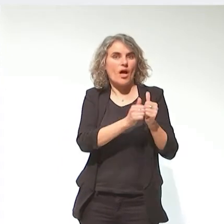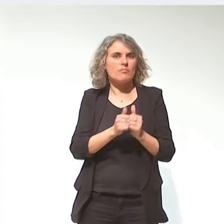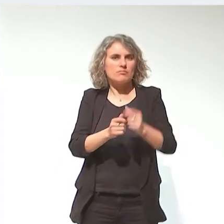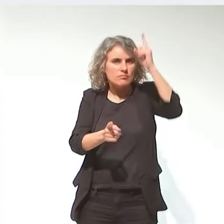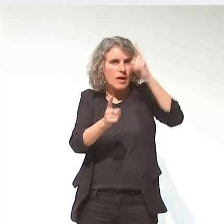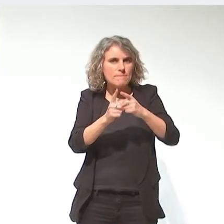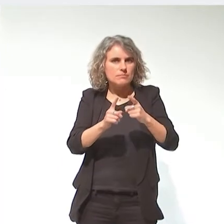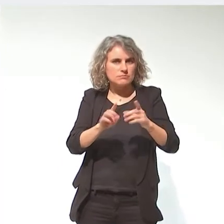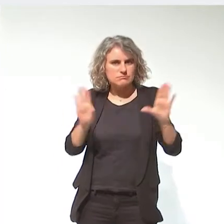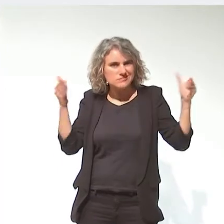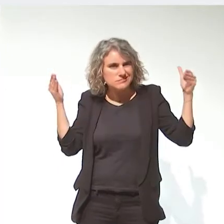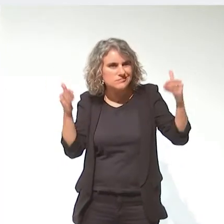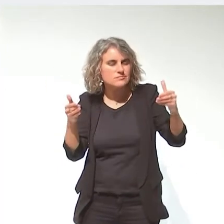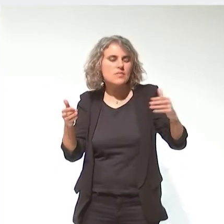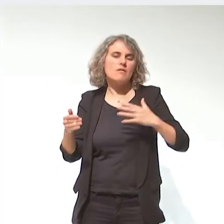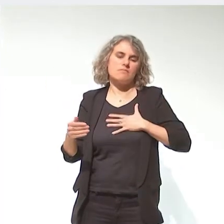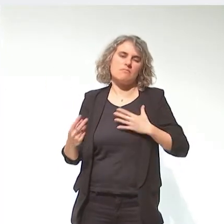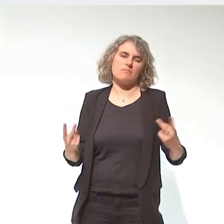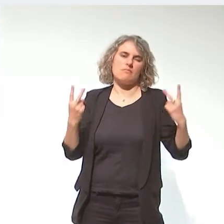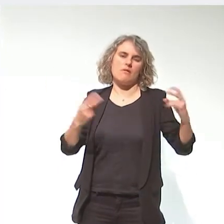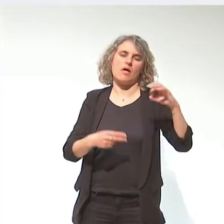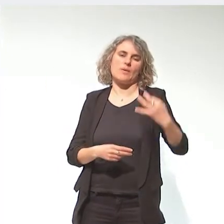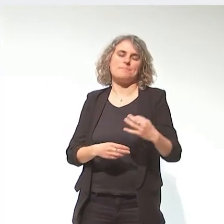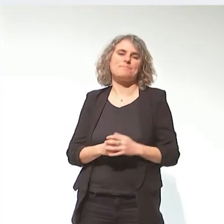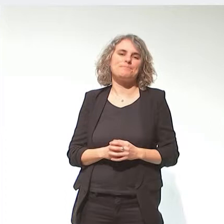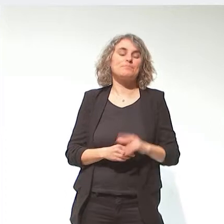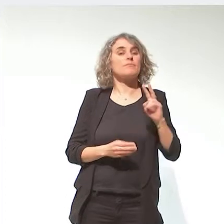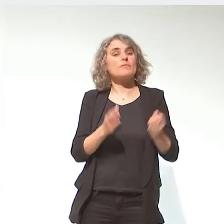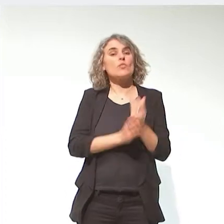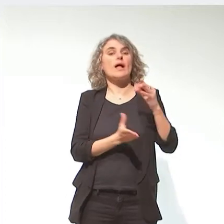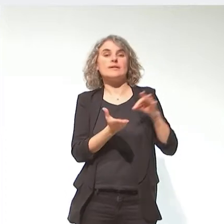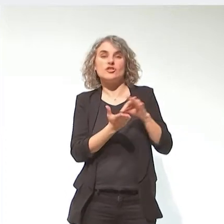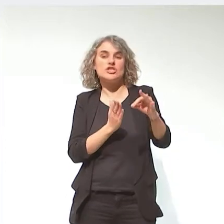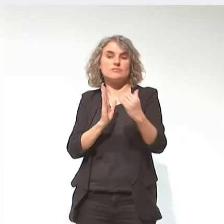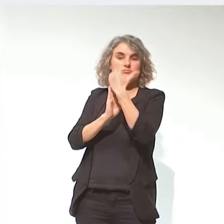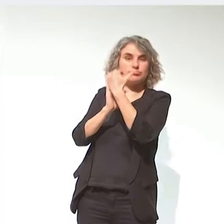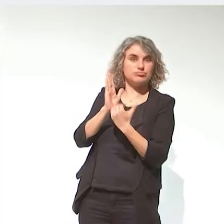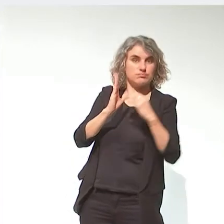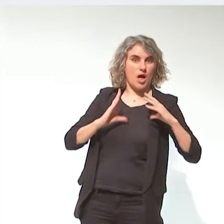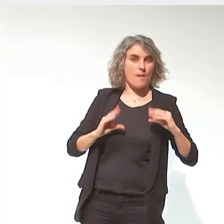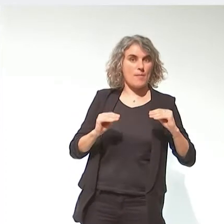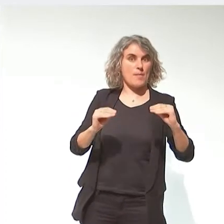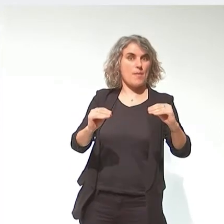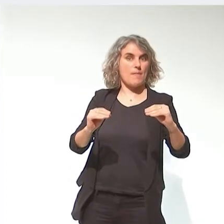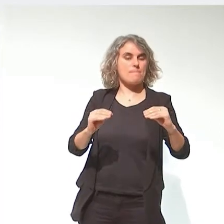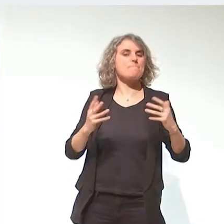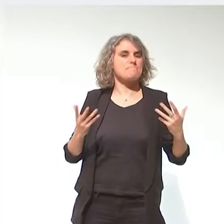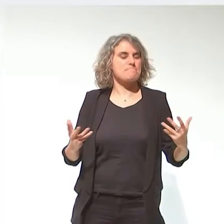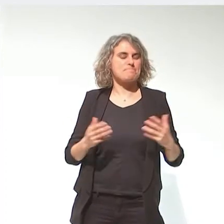to implement the EU strategy and also this